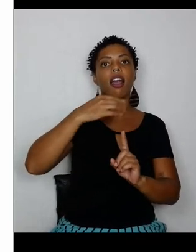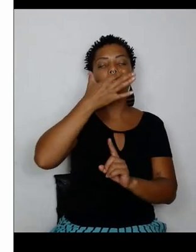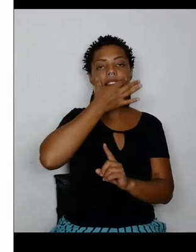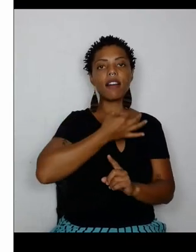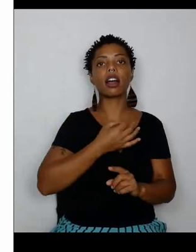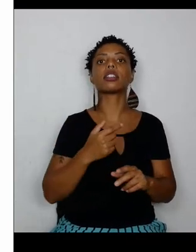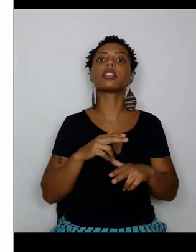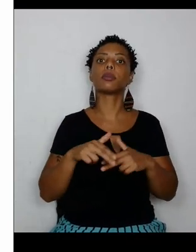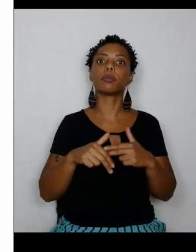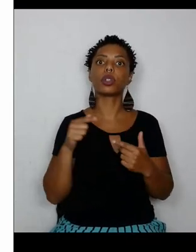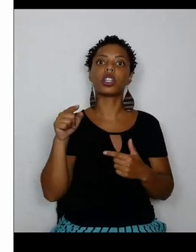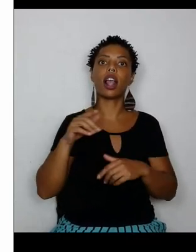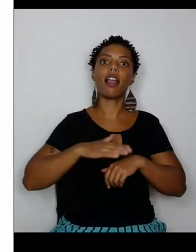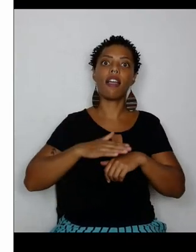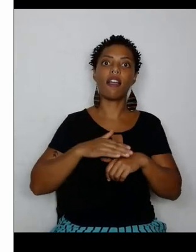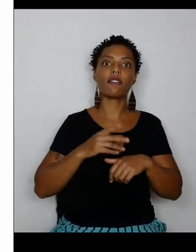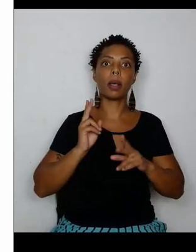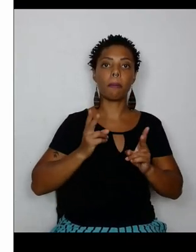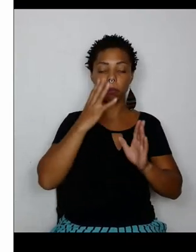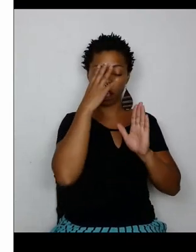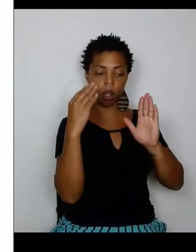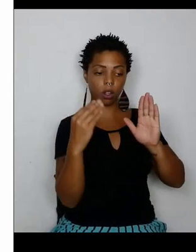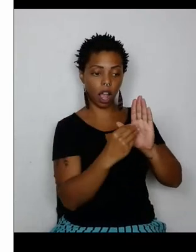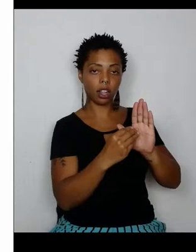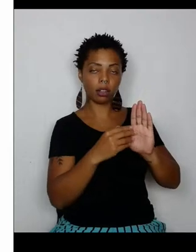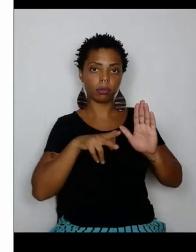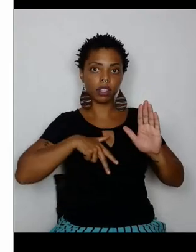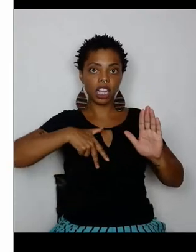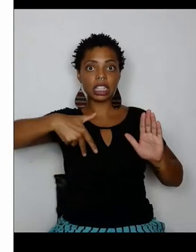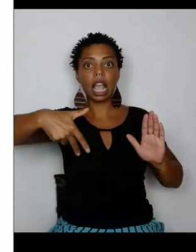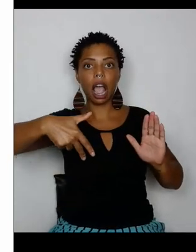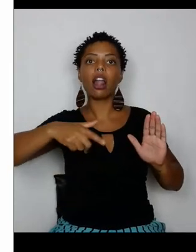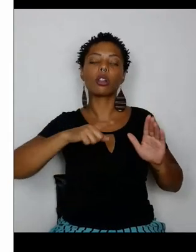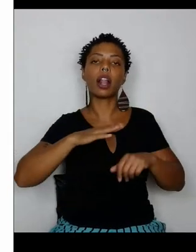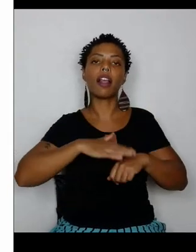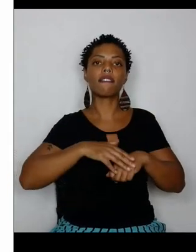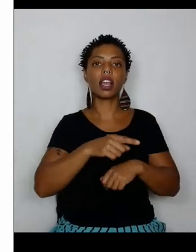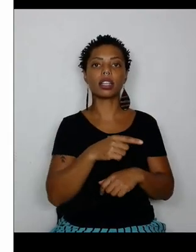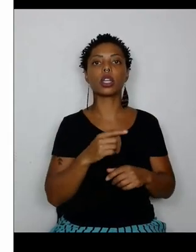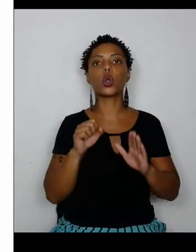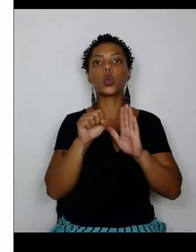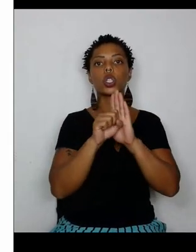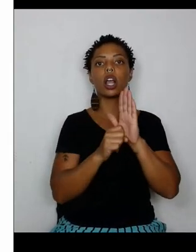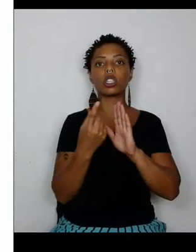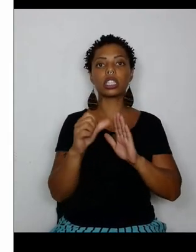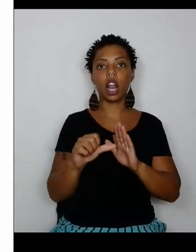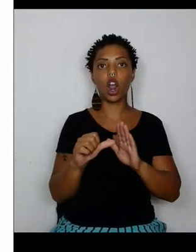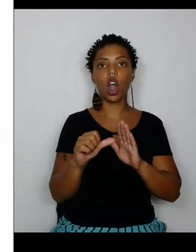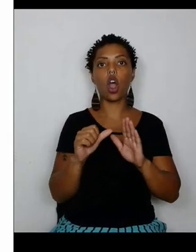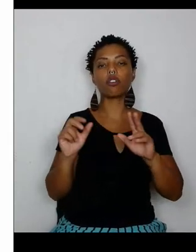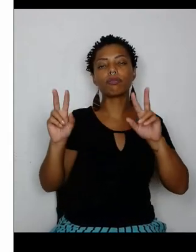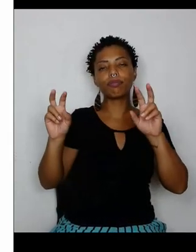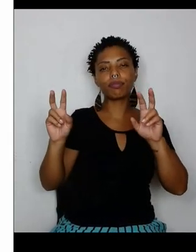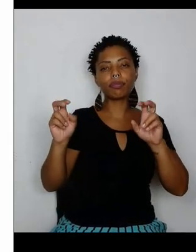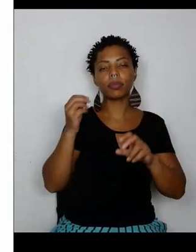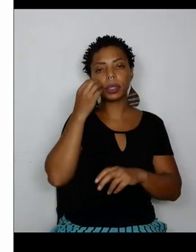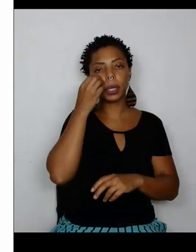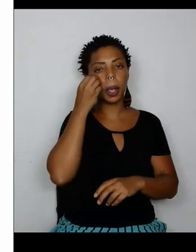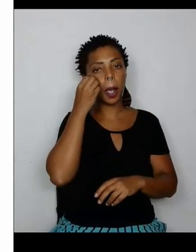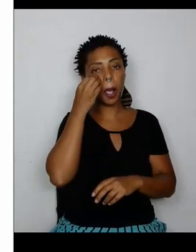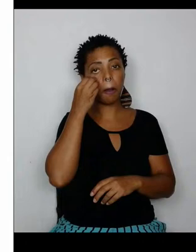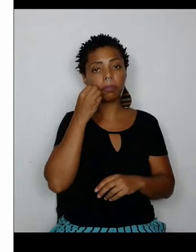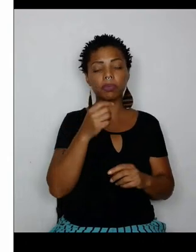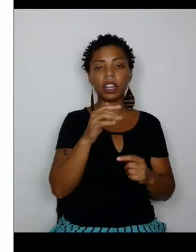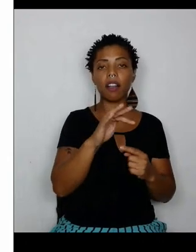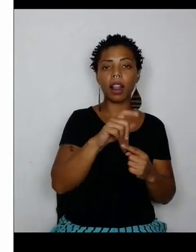german primitives like fanay kandura were rediscovered as part of a european nostalgia these painters along with the